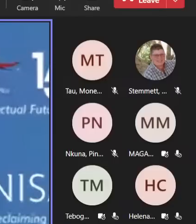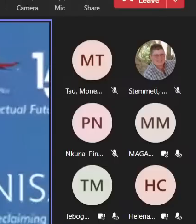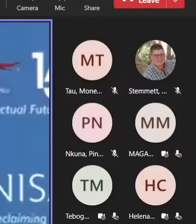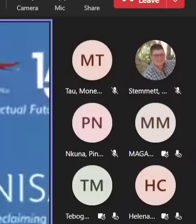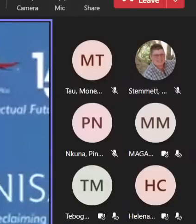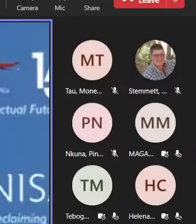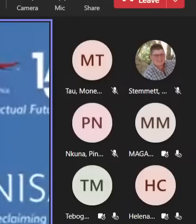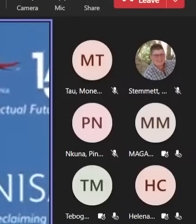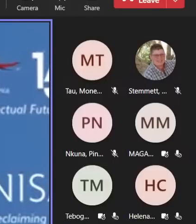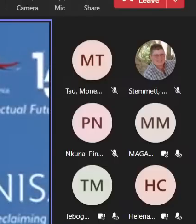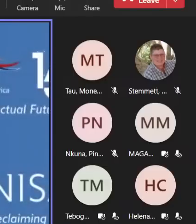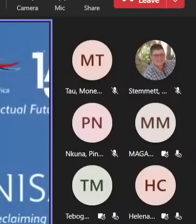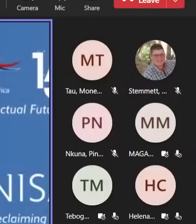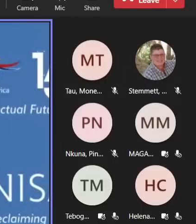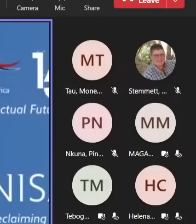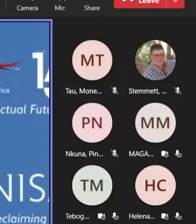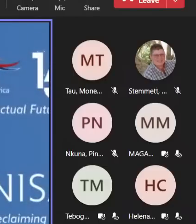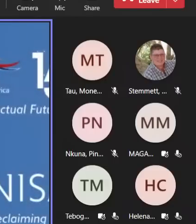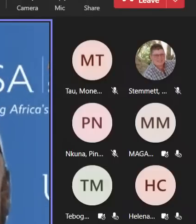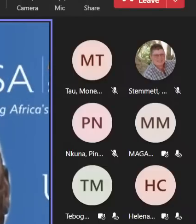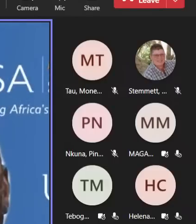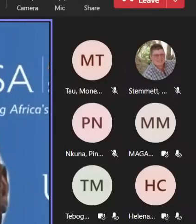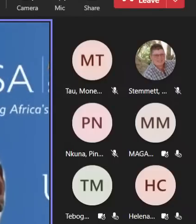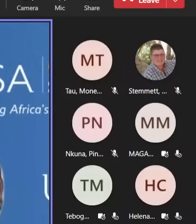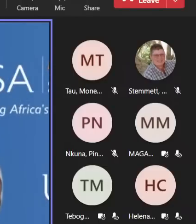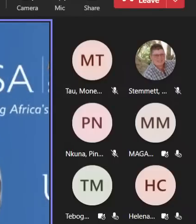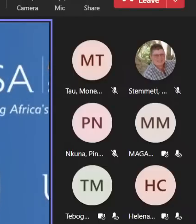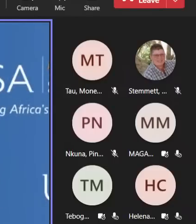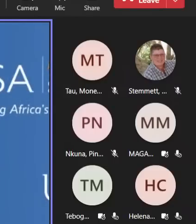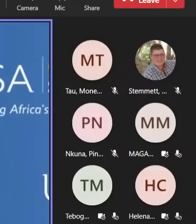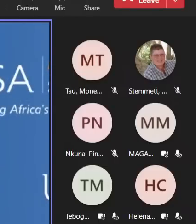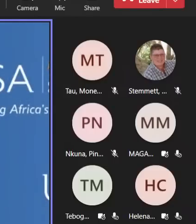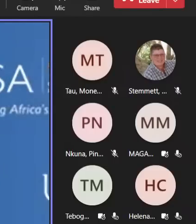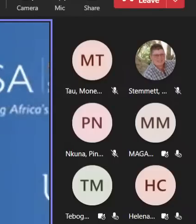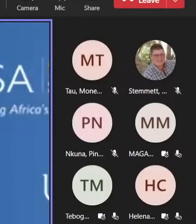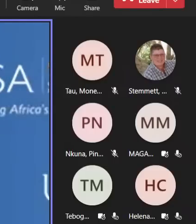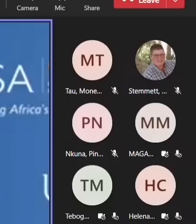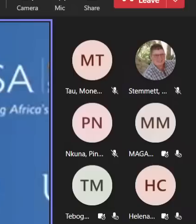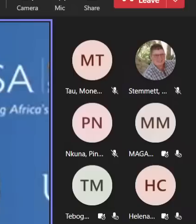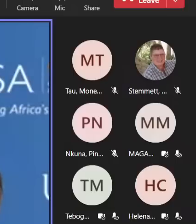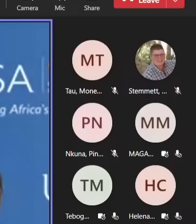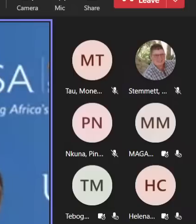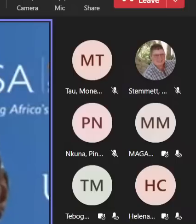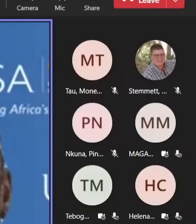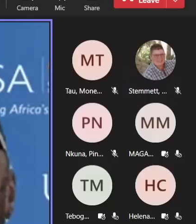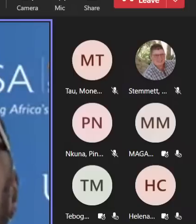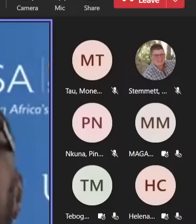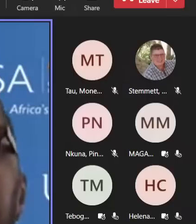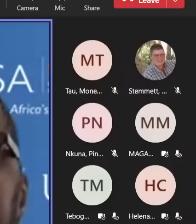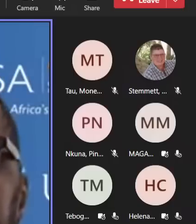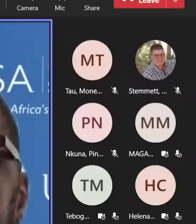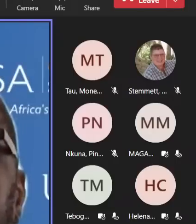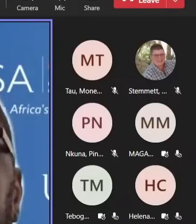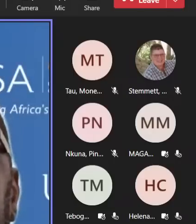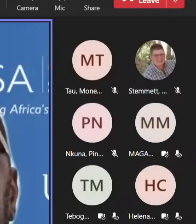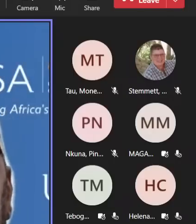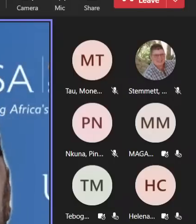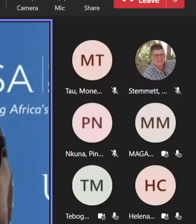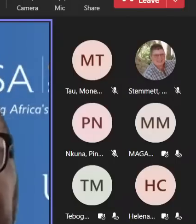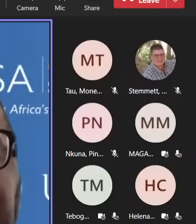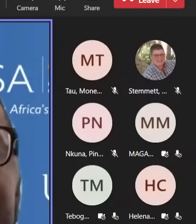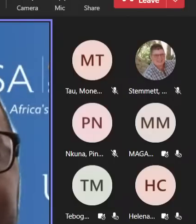can I just remind colleagues that please refrain from posting